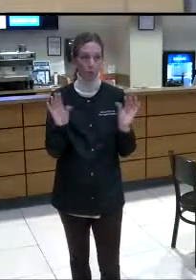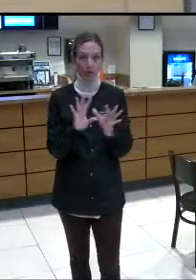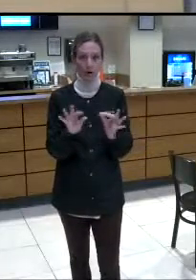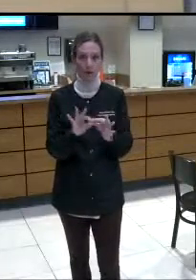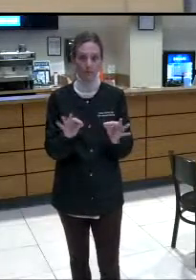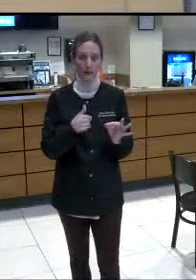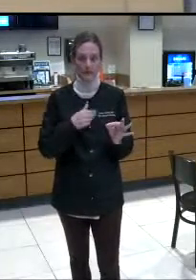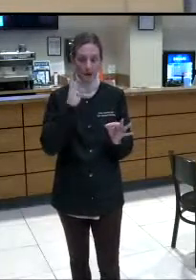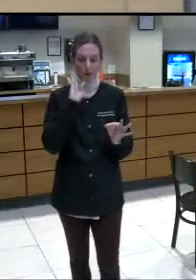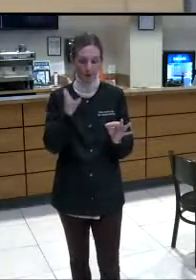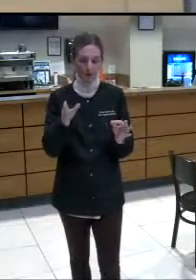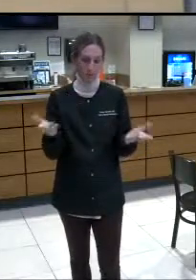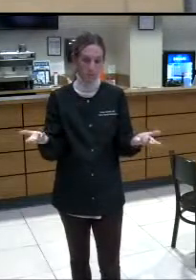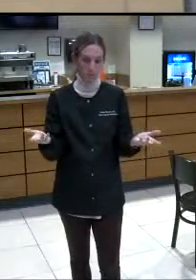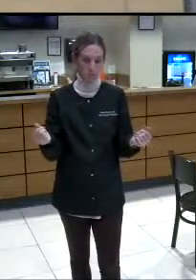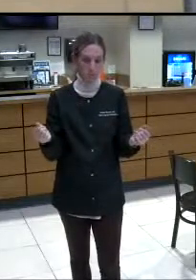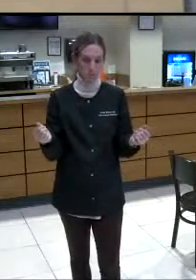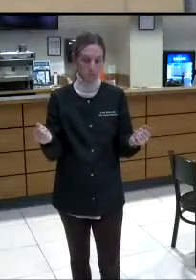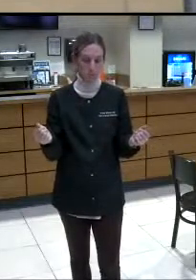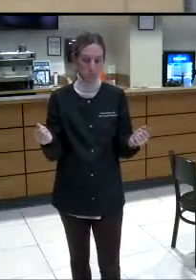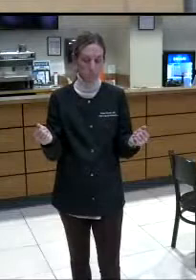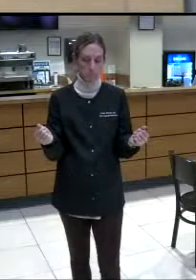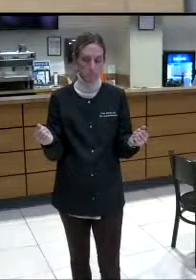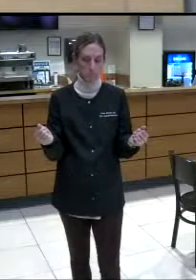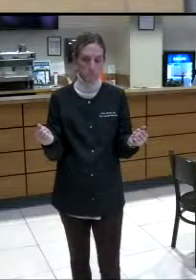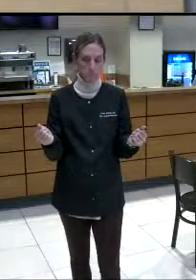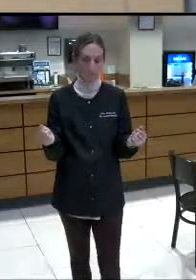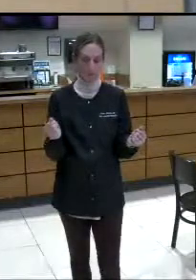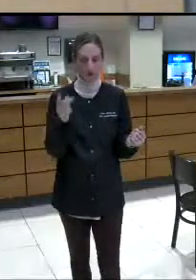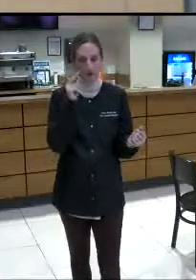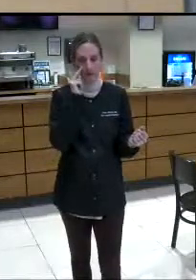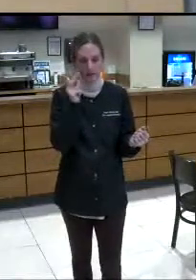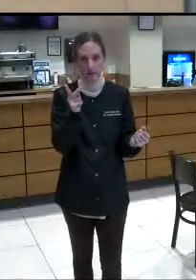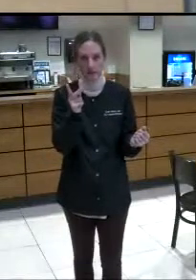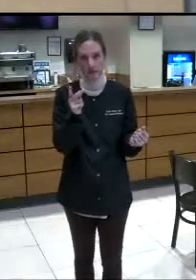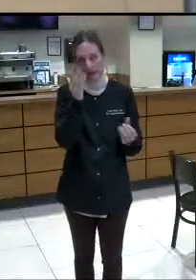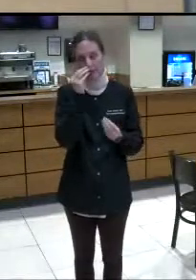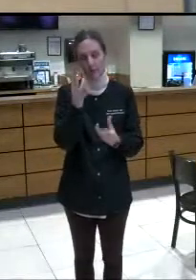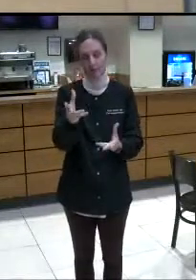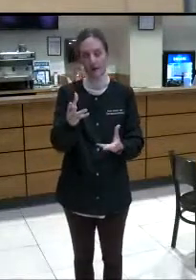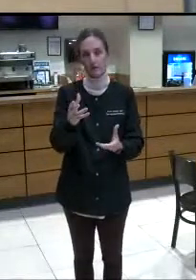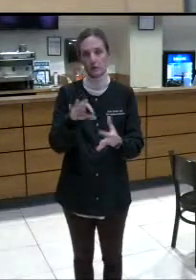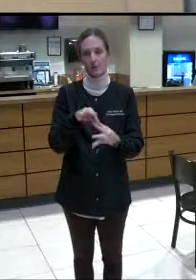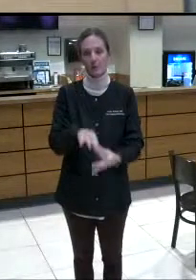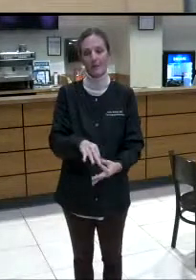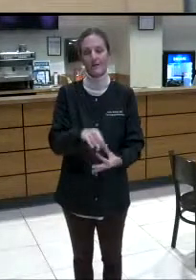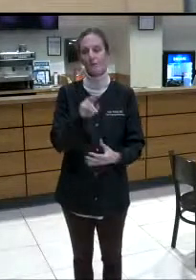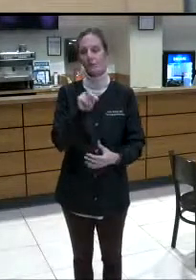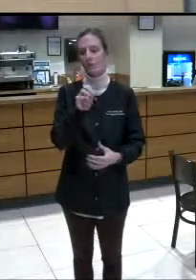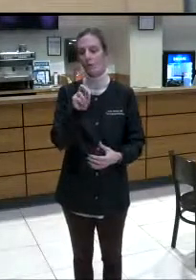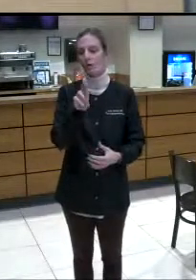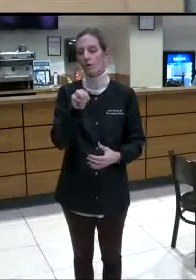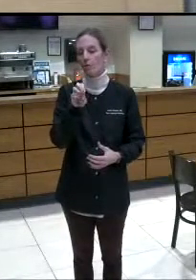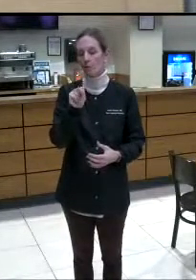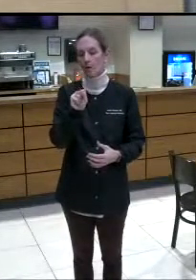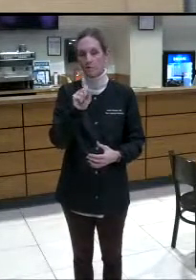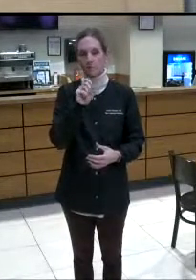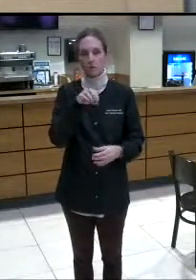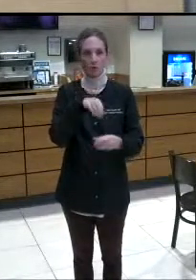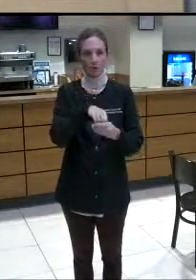just sort of, for information, our norms are found in our